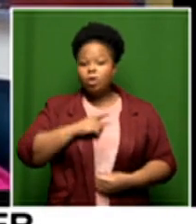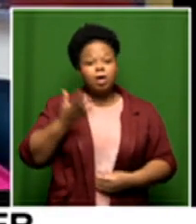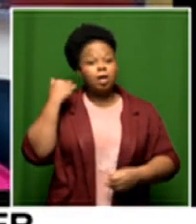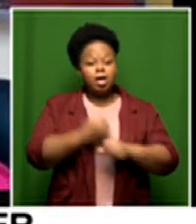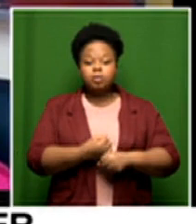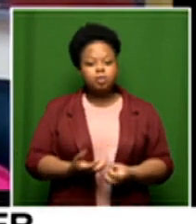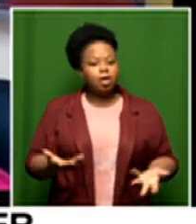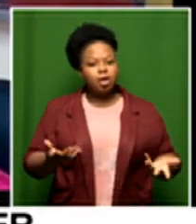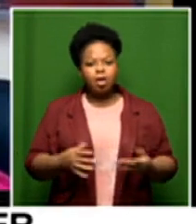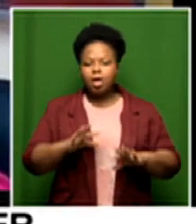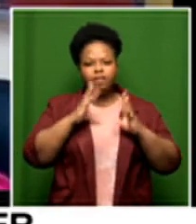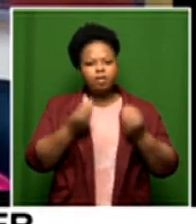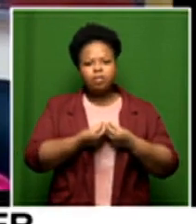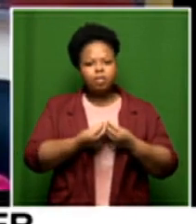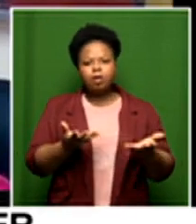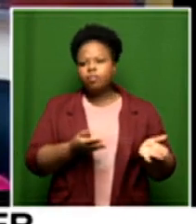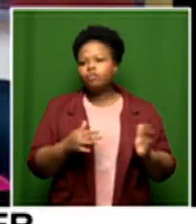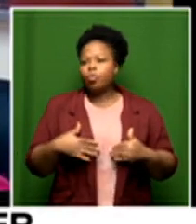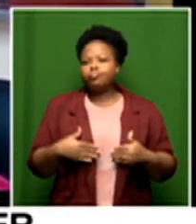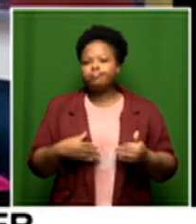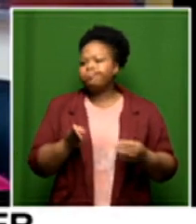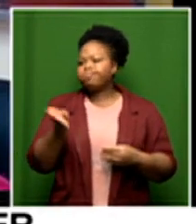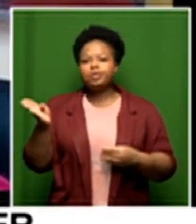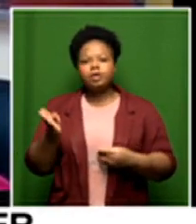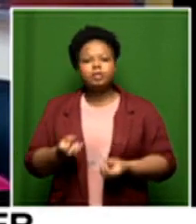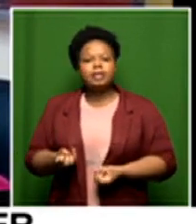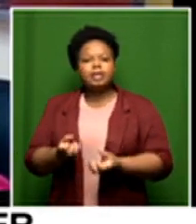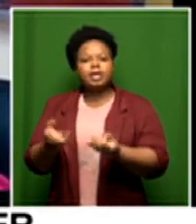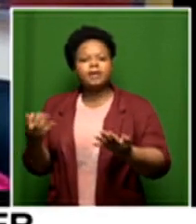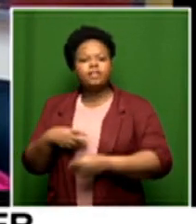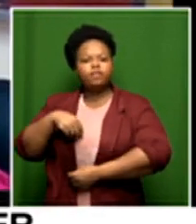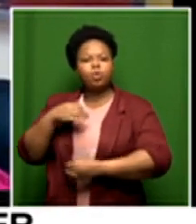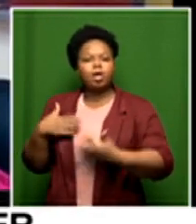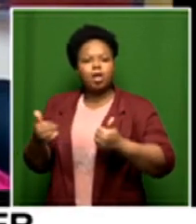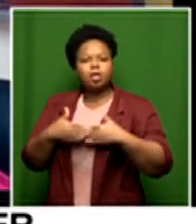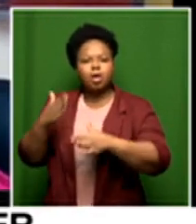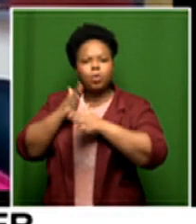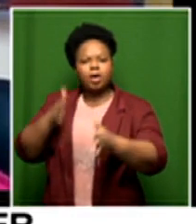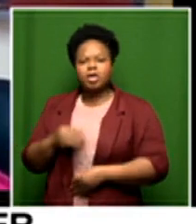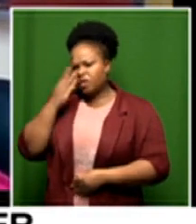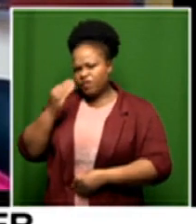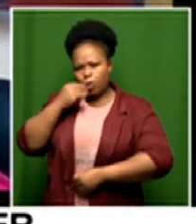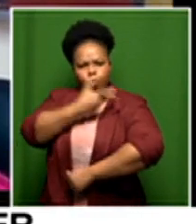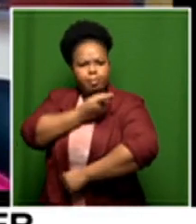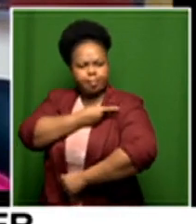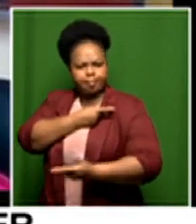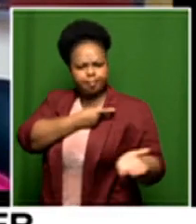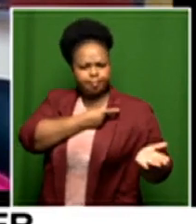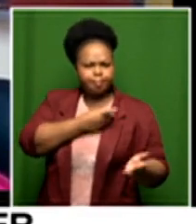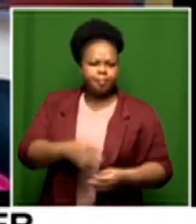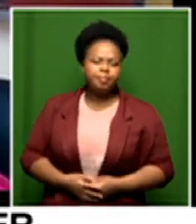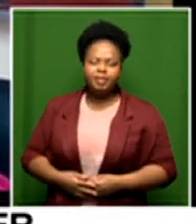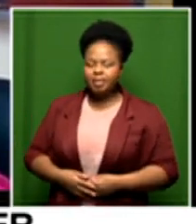year all of that was taken for healthcare workers. So what's going to happen this year, Dr. Coetzee? Well, some already